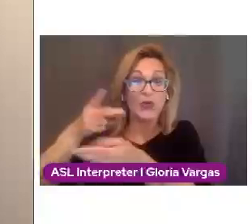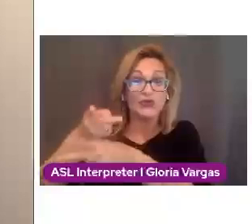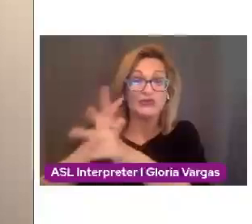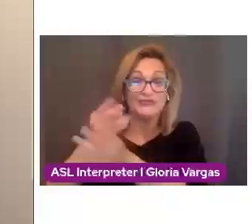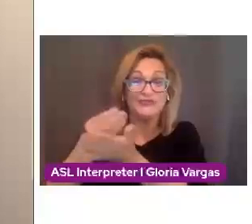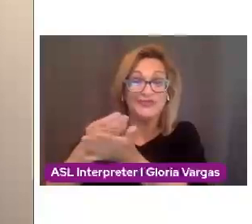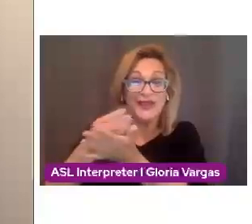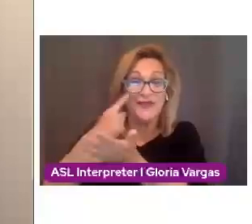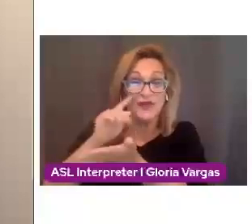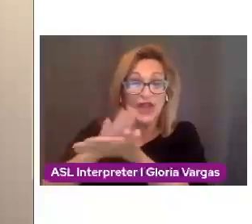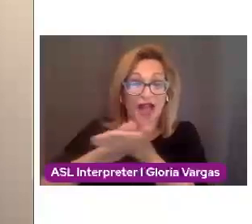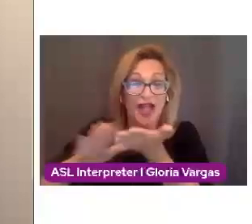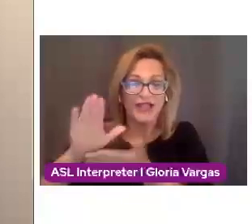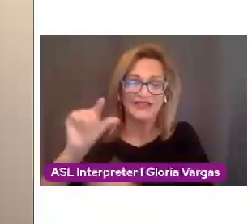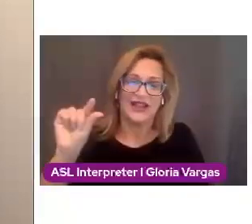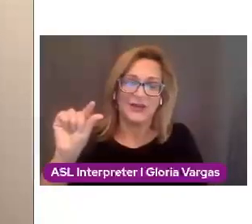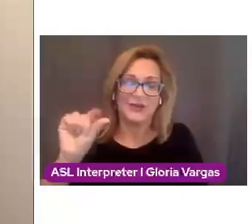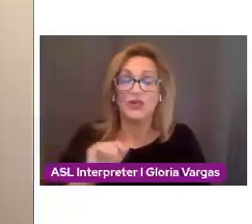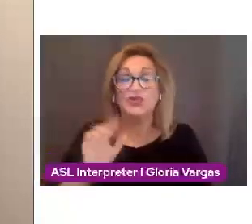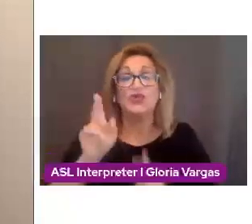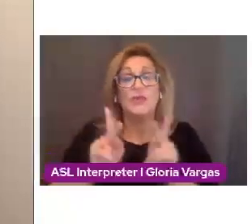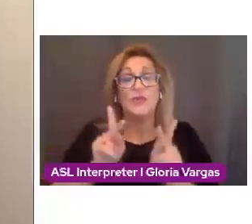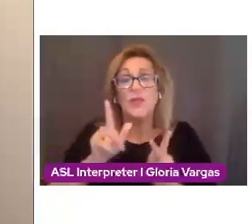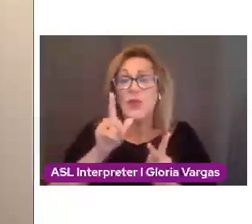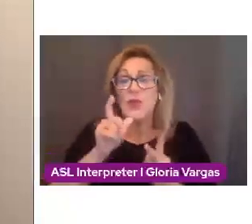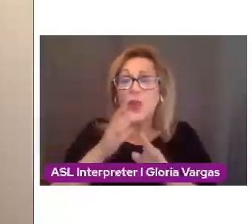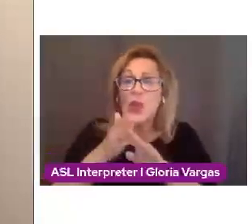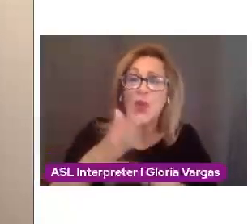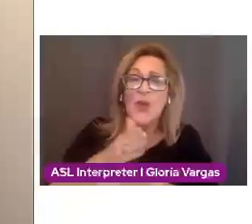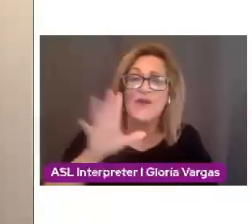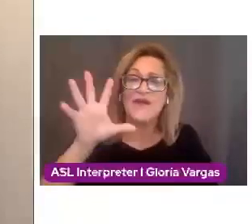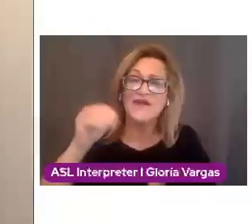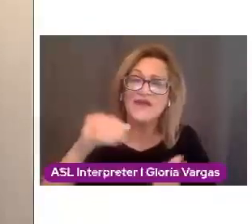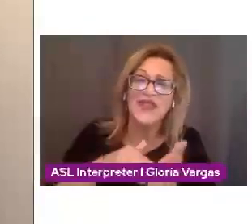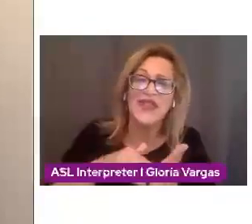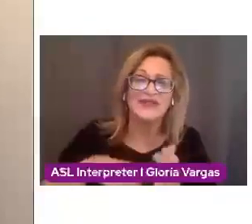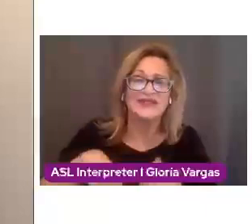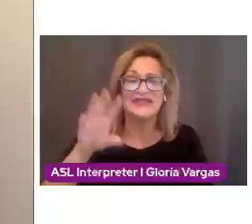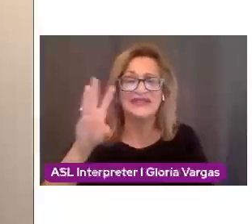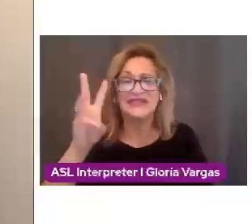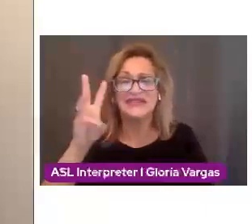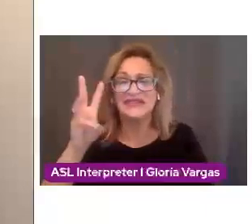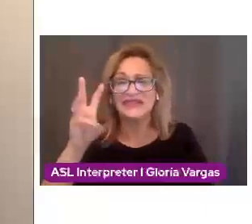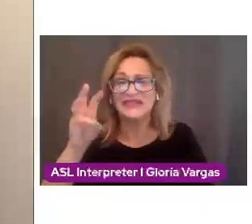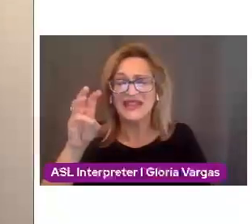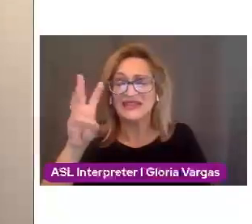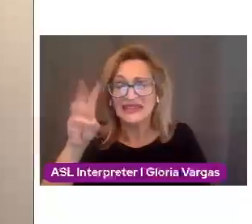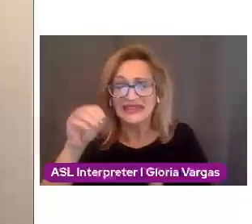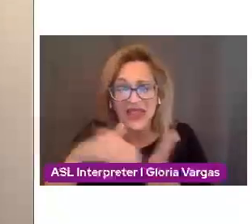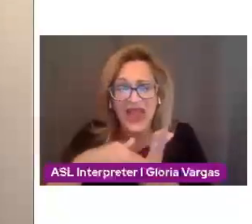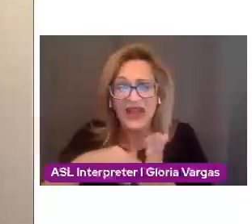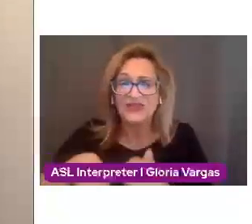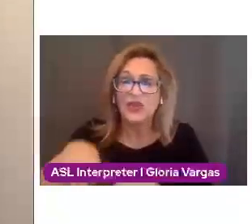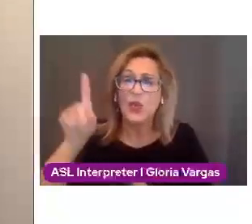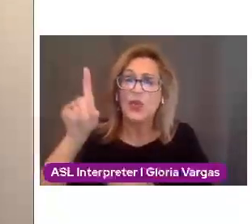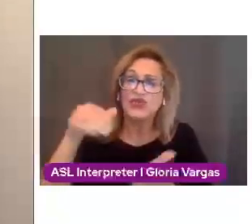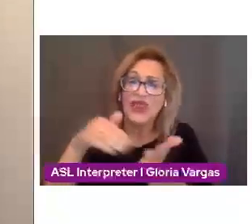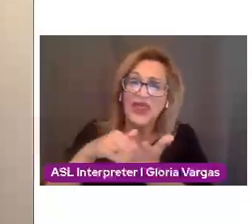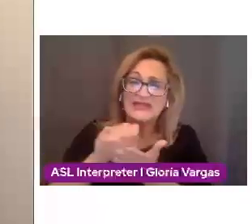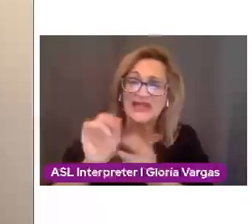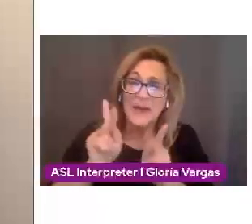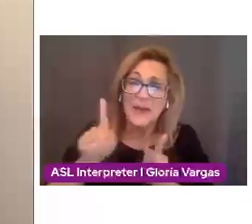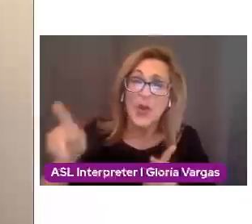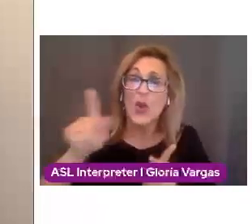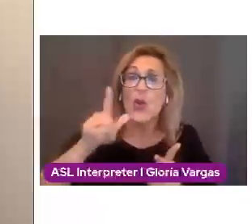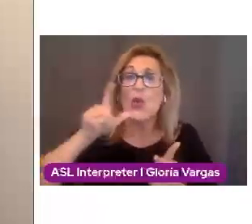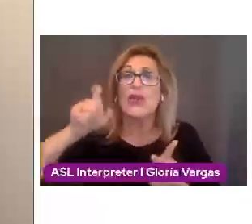the people that owe 50, 60, hundreds, over $100,000 in student loan debt, the people who are most in need are getting the